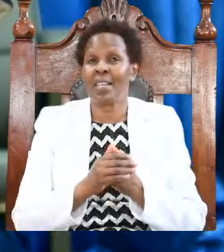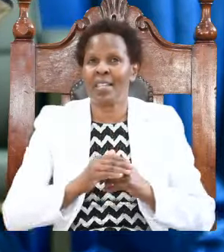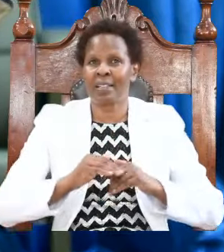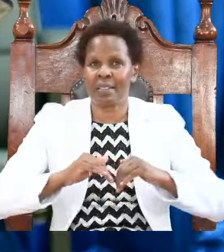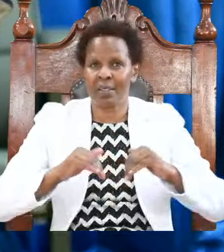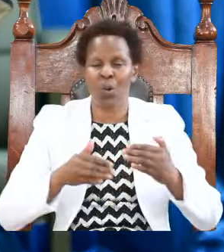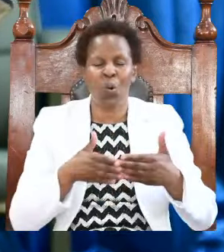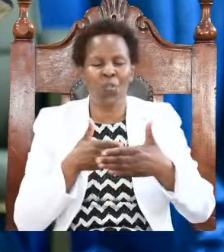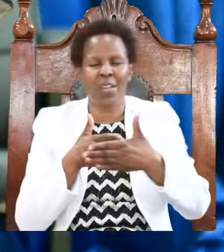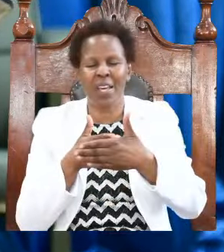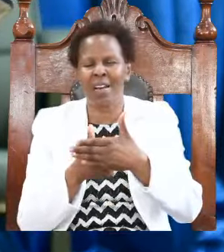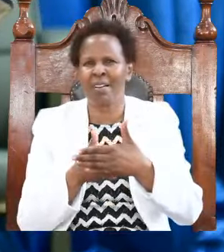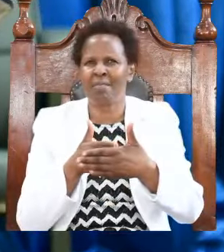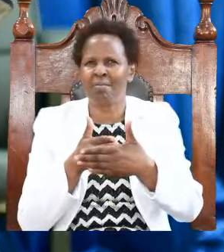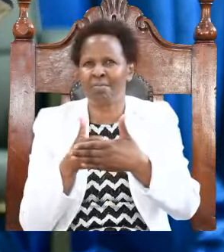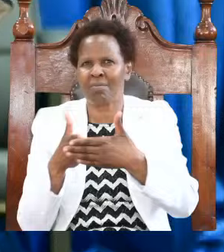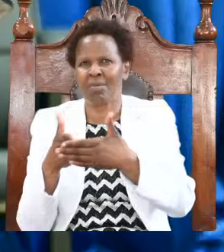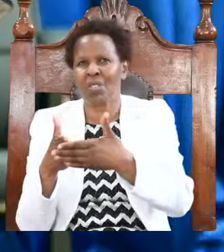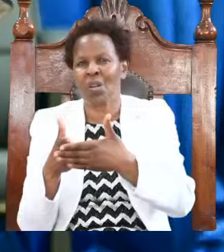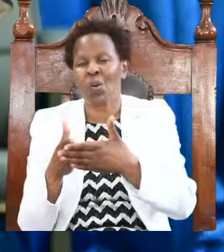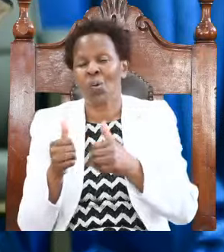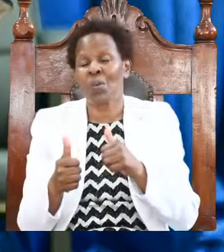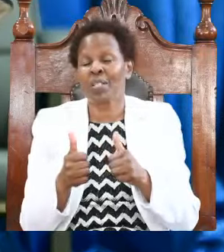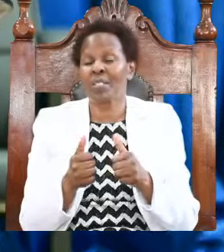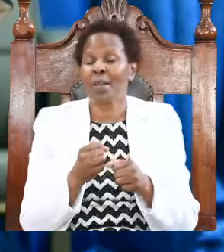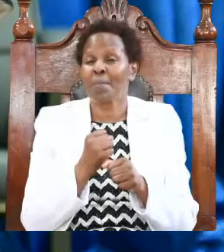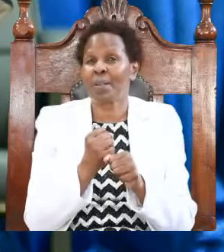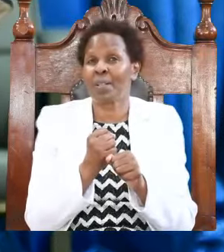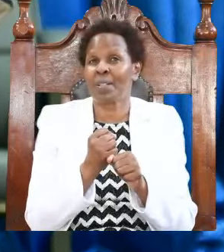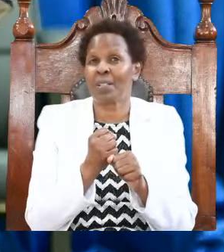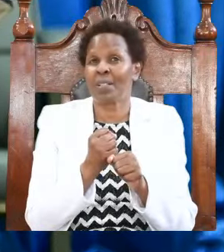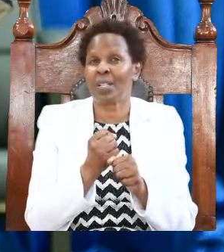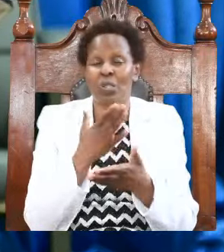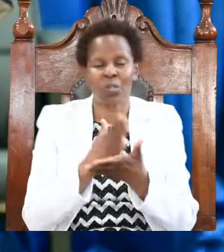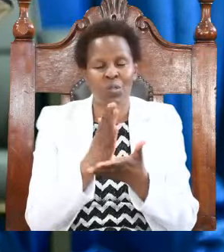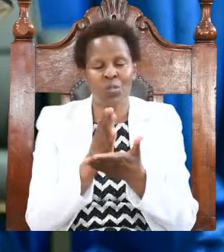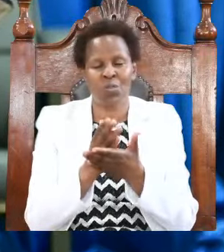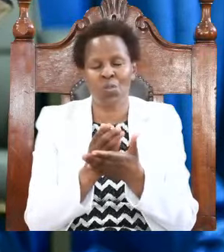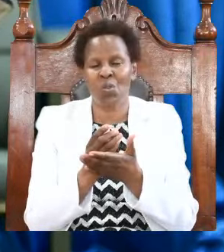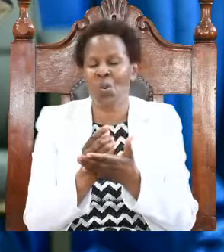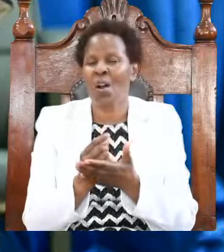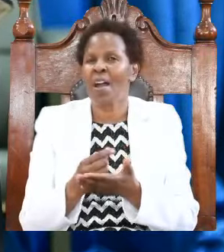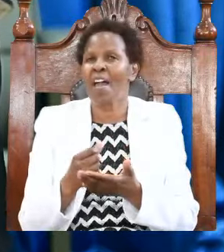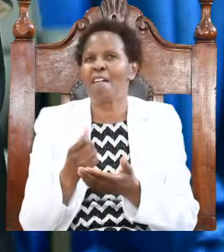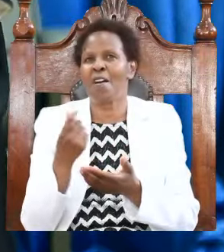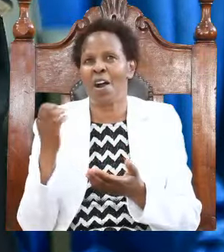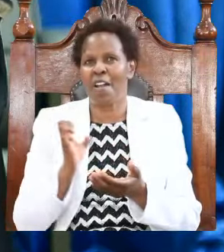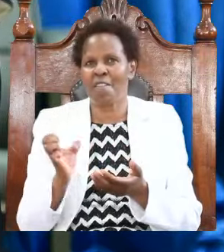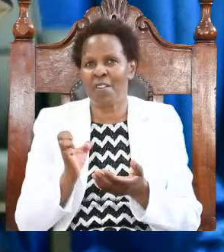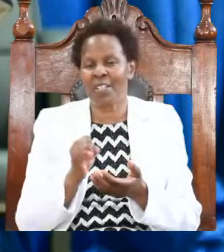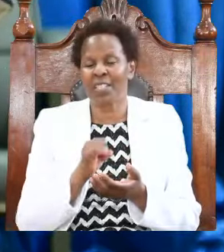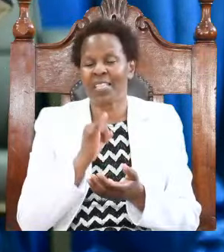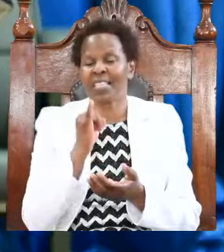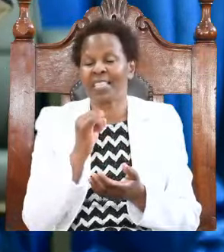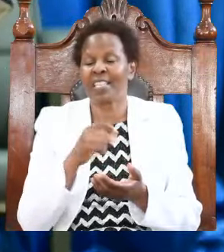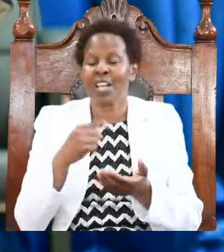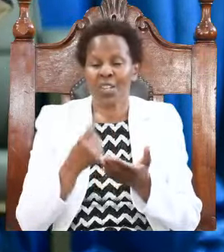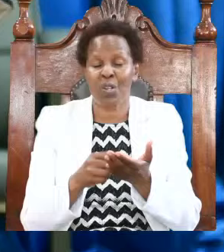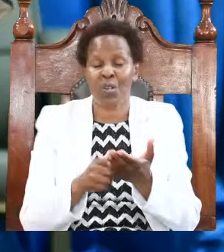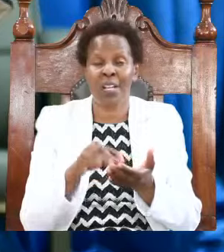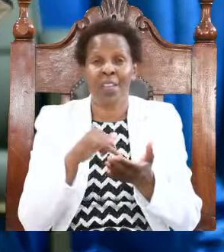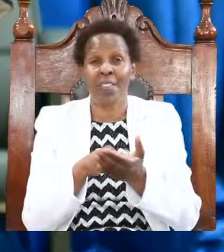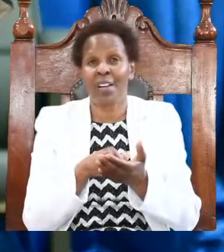hindrance of discipleship taking place, or true evangelism, so to speak, it is the gospel that we preach